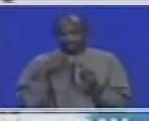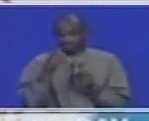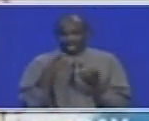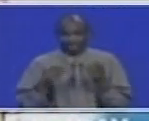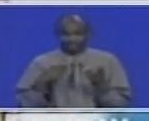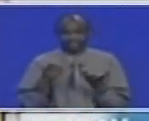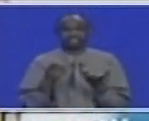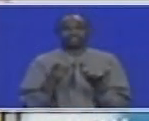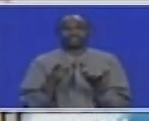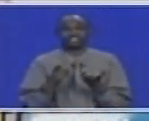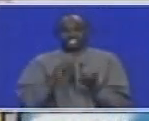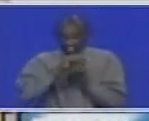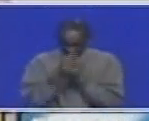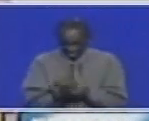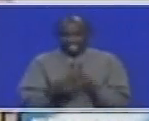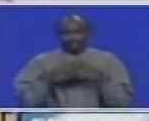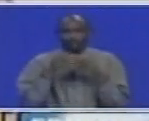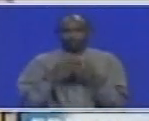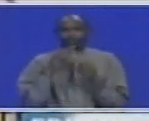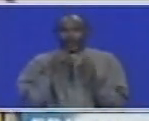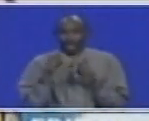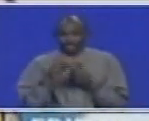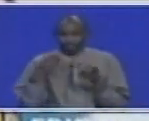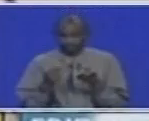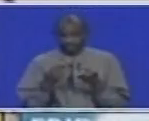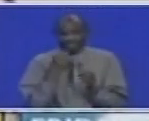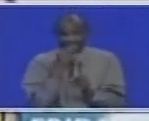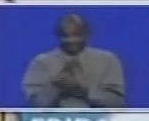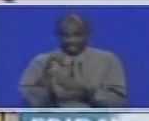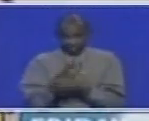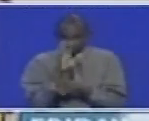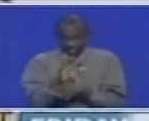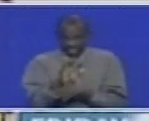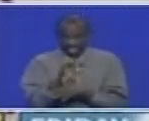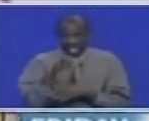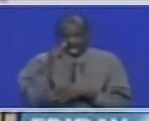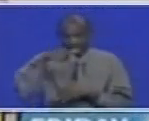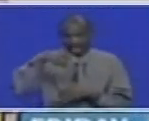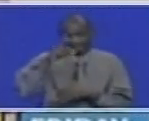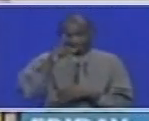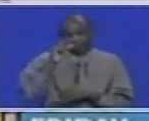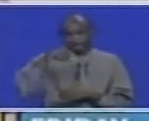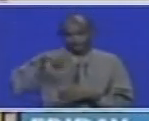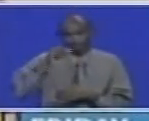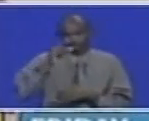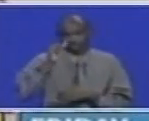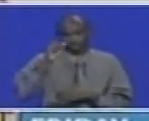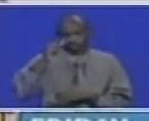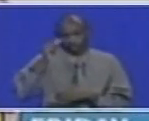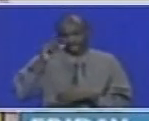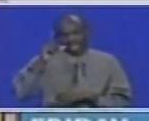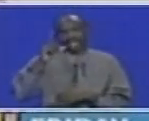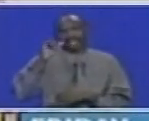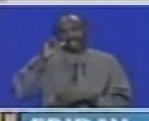inflection, that is changing the form of a word for grammatical function. We say apostolic, that is the adjective,